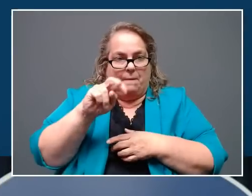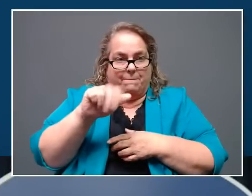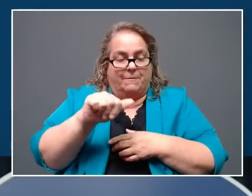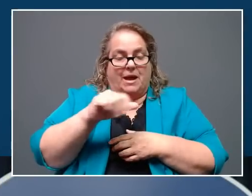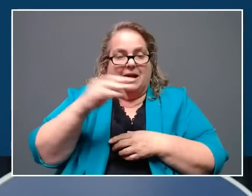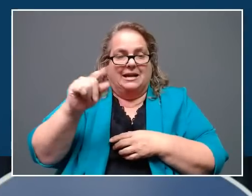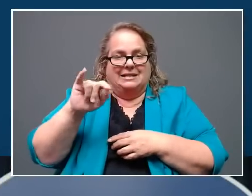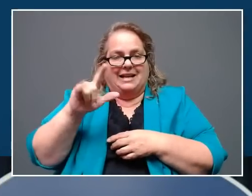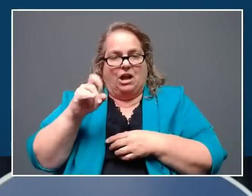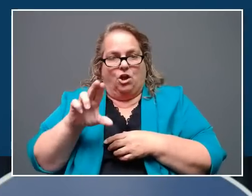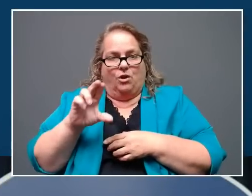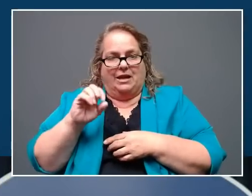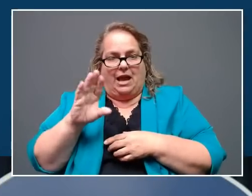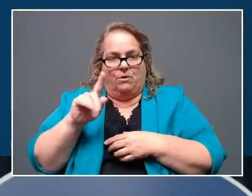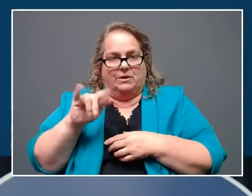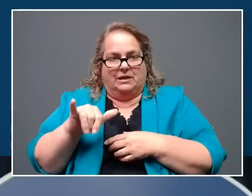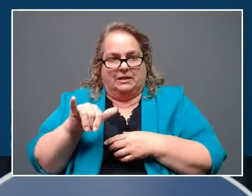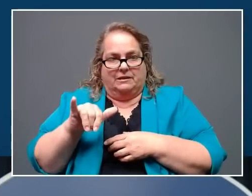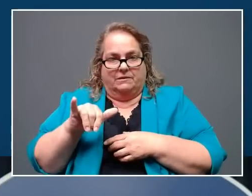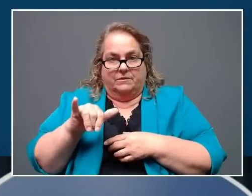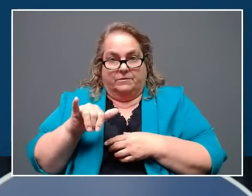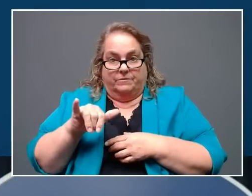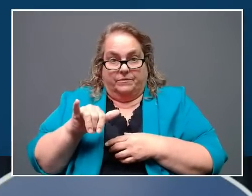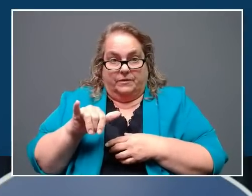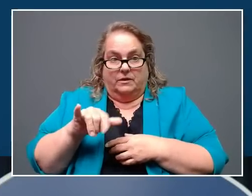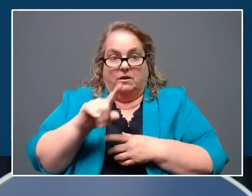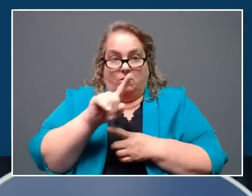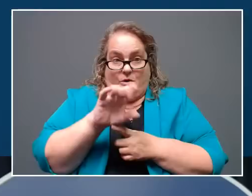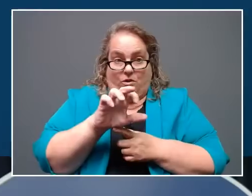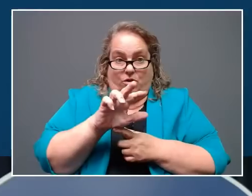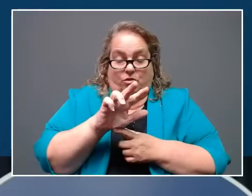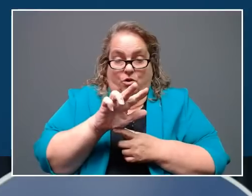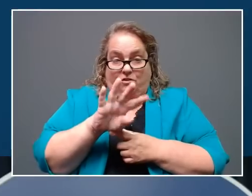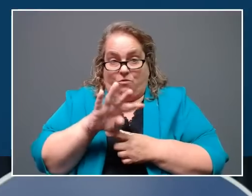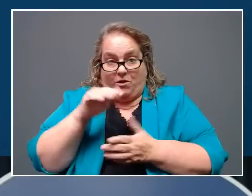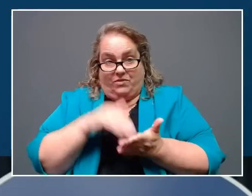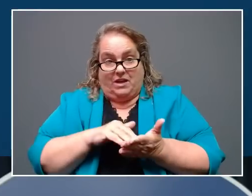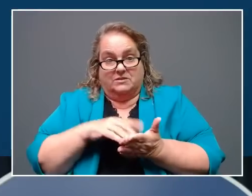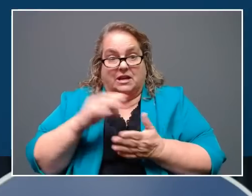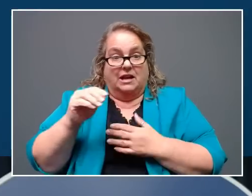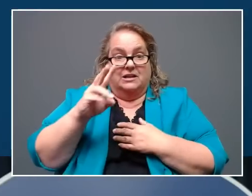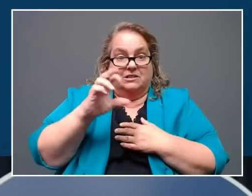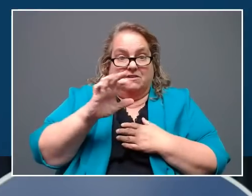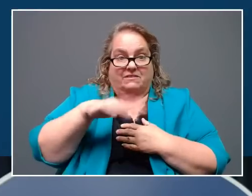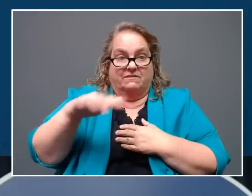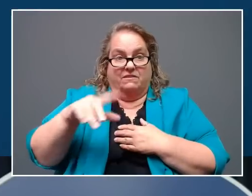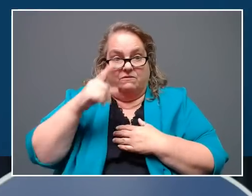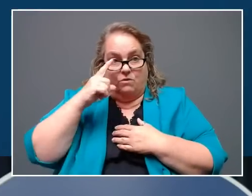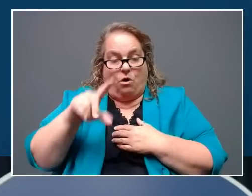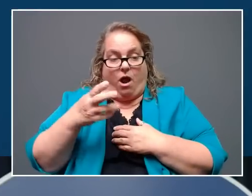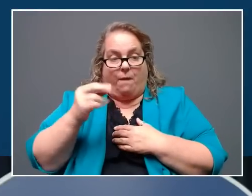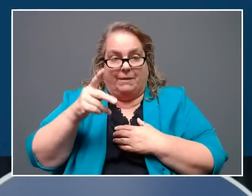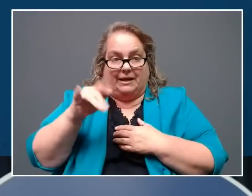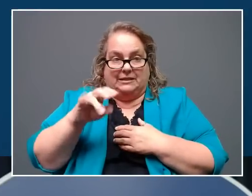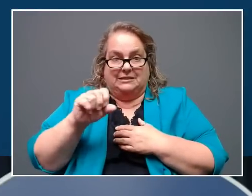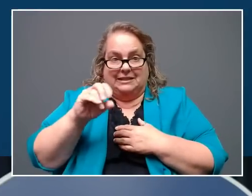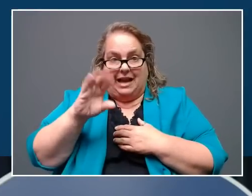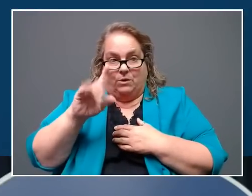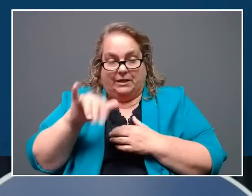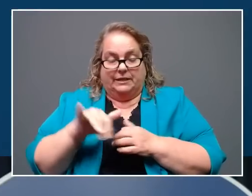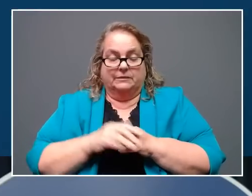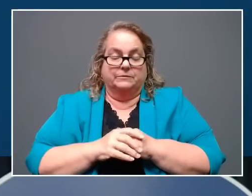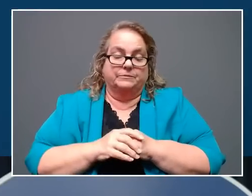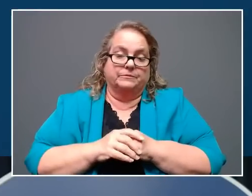than $655,000 for the purchase of heavy equipment by Hopkins County. It's been more than